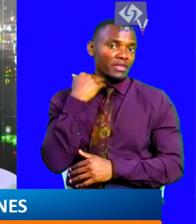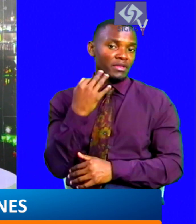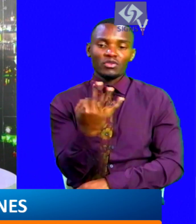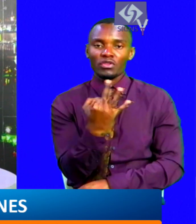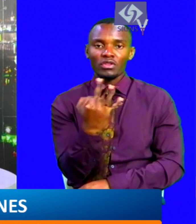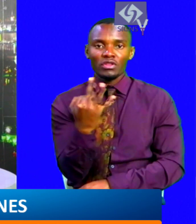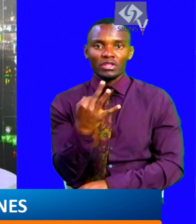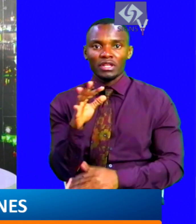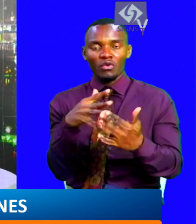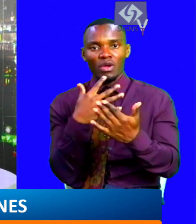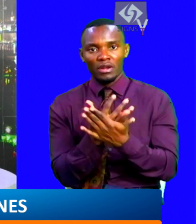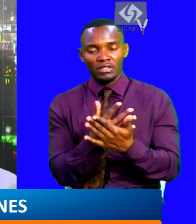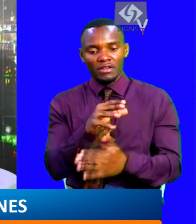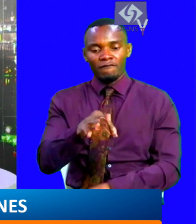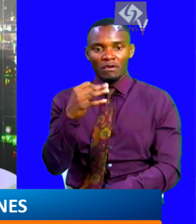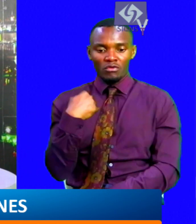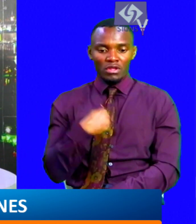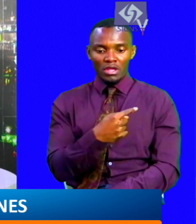Sagini's grandmother, Rael